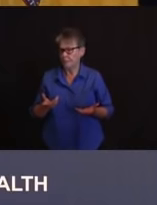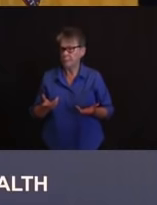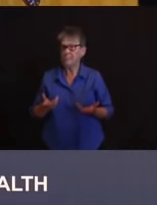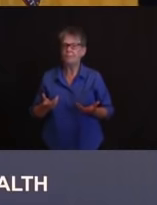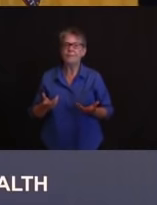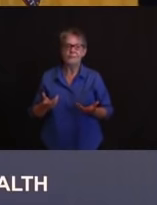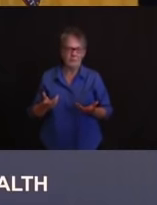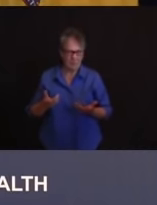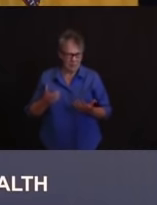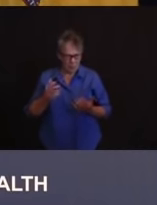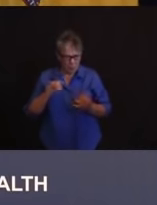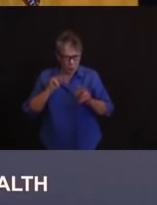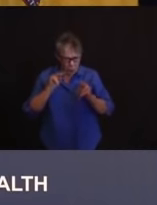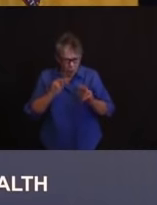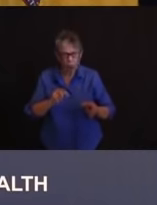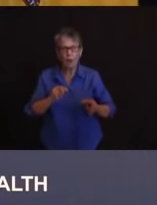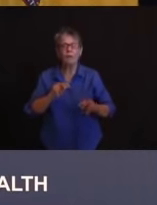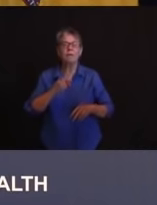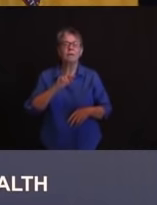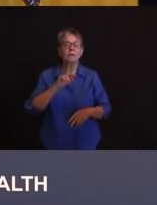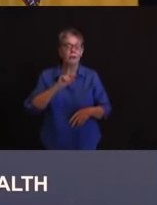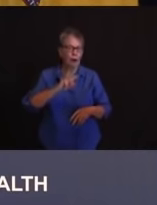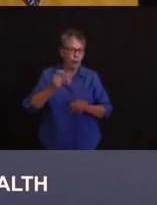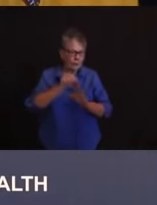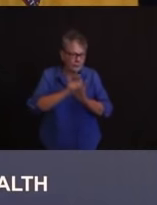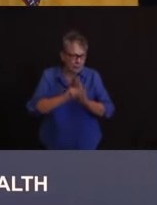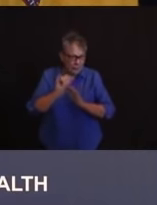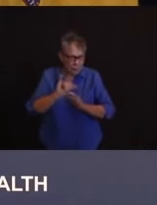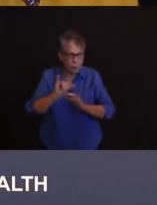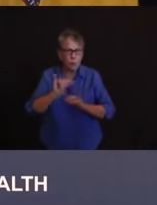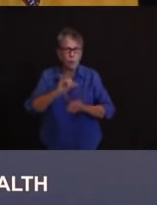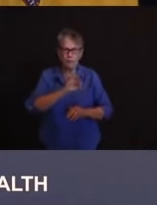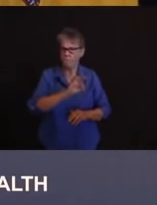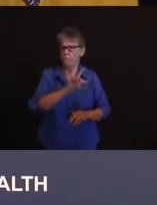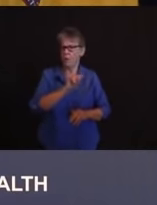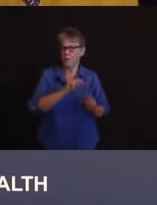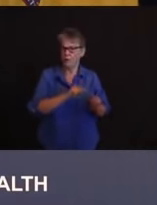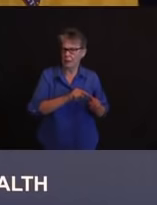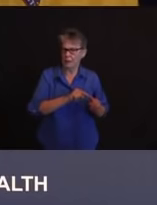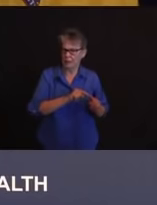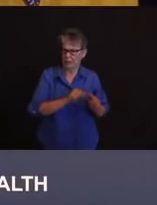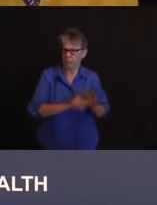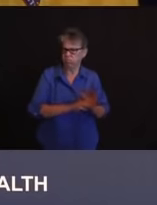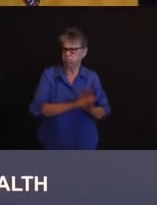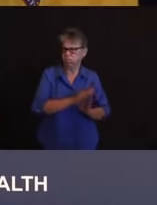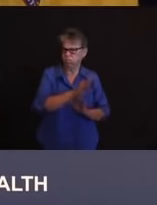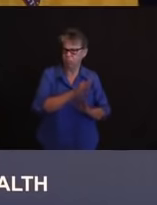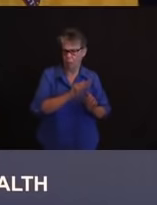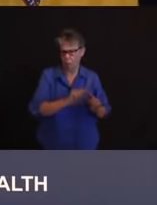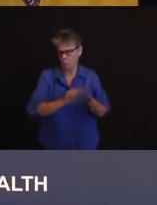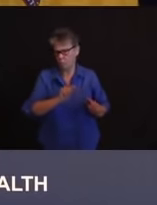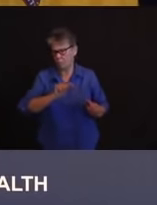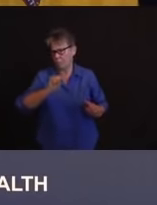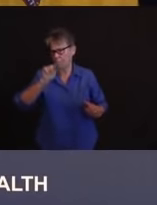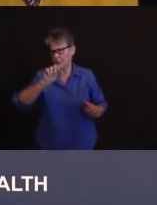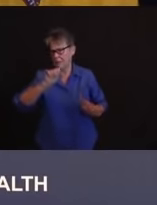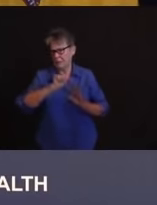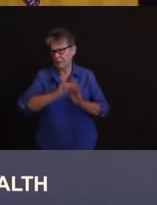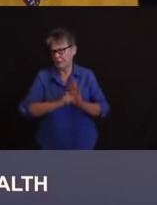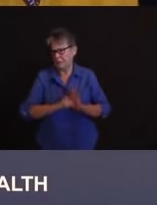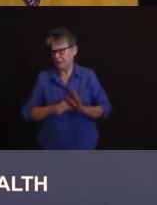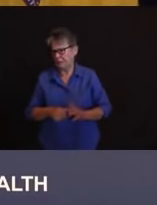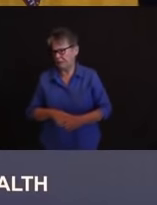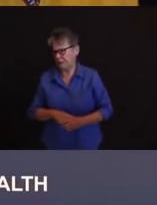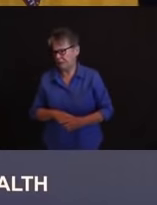that has the most amount of roots with New Jersey. With that, I'm going to mask up, and we ask all of you to do